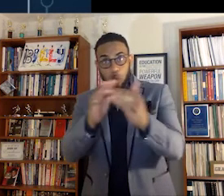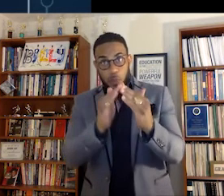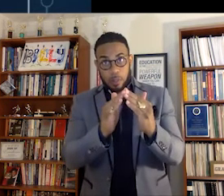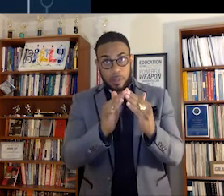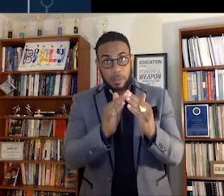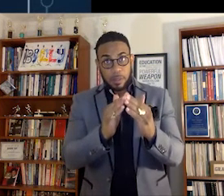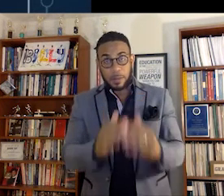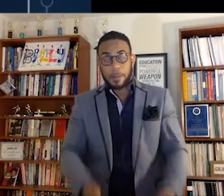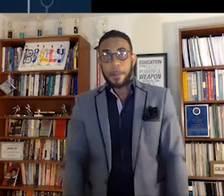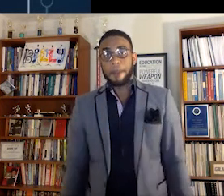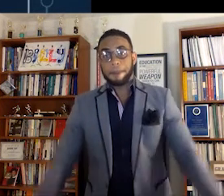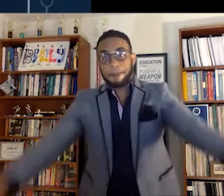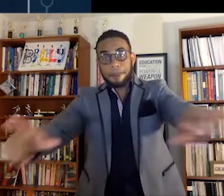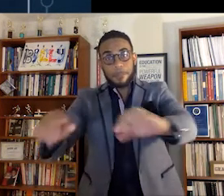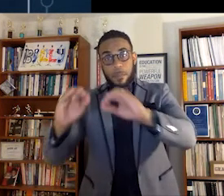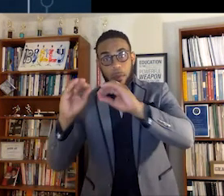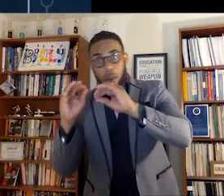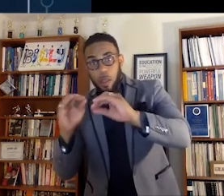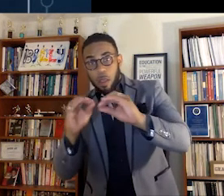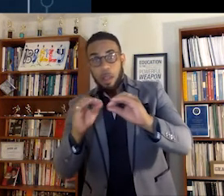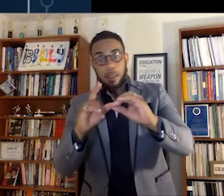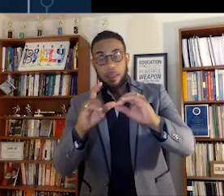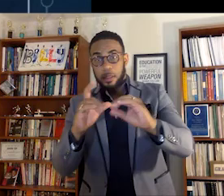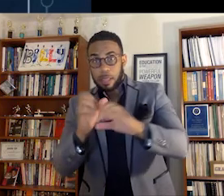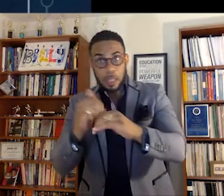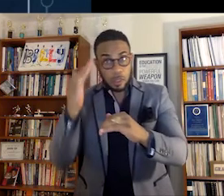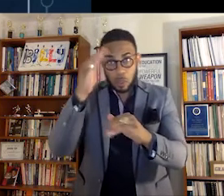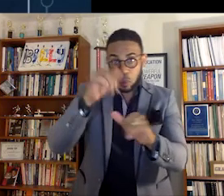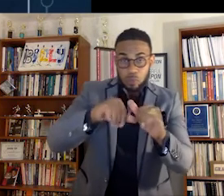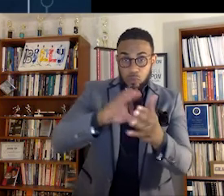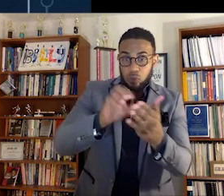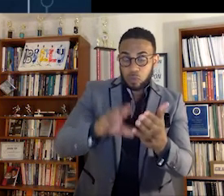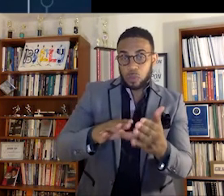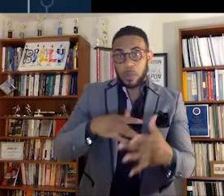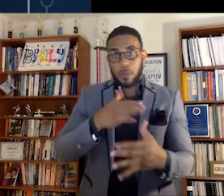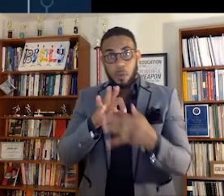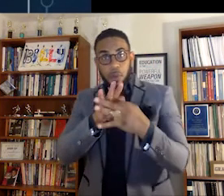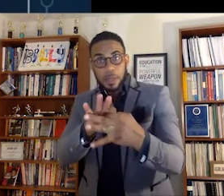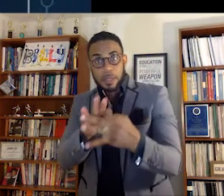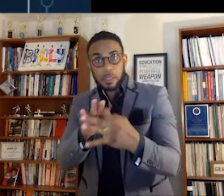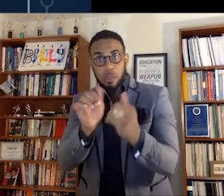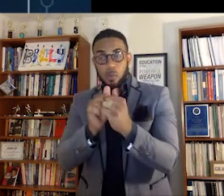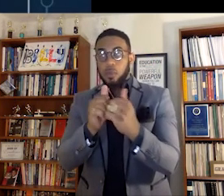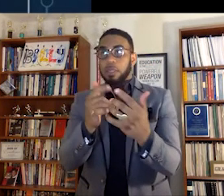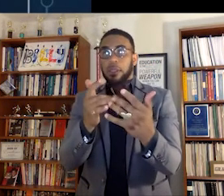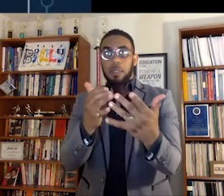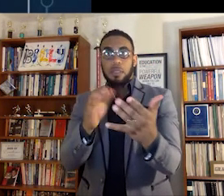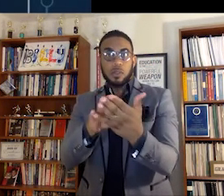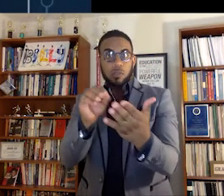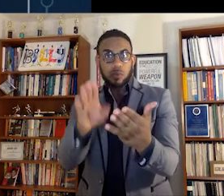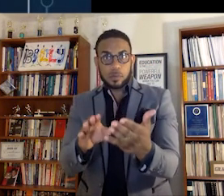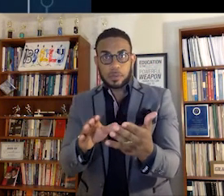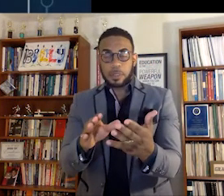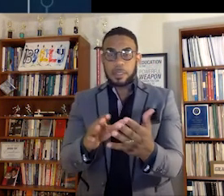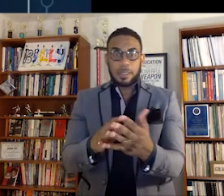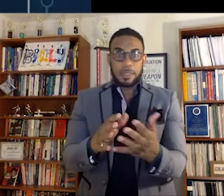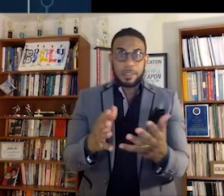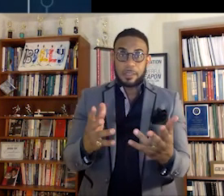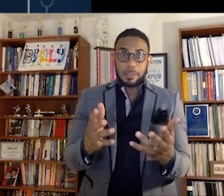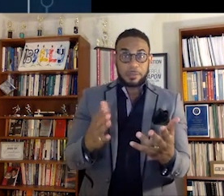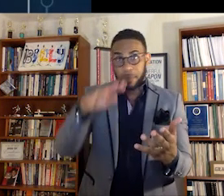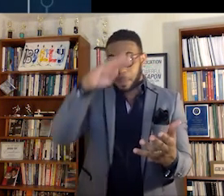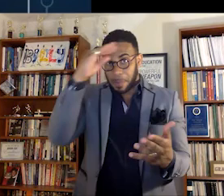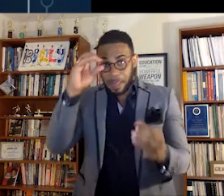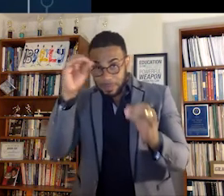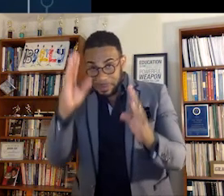community where they taught. They got to know the students. They built relationships with the students. The